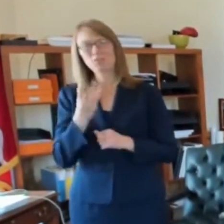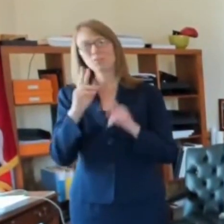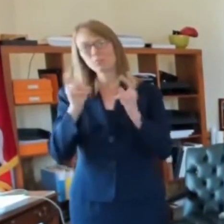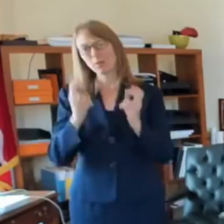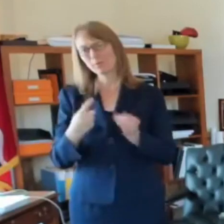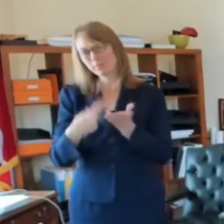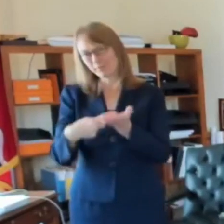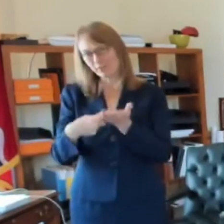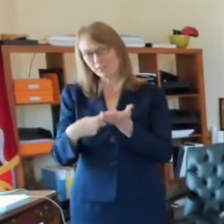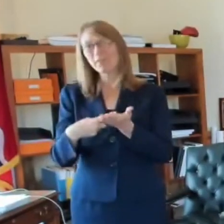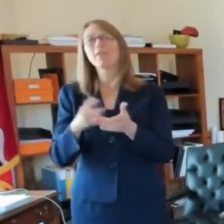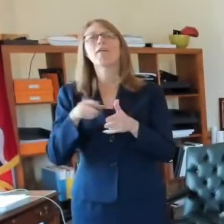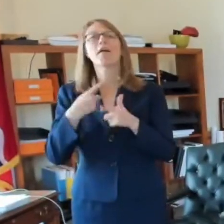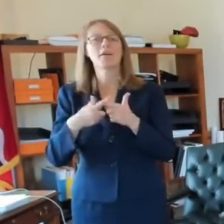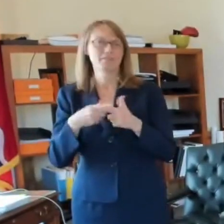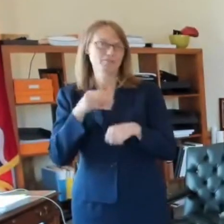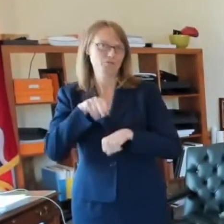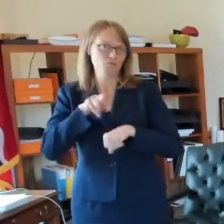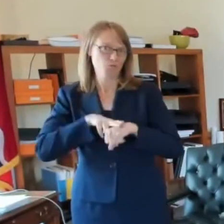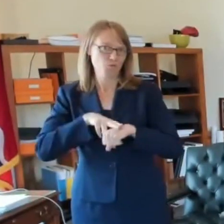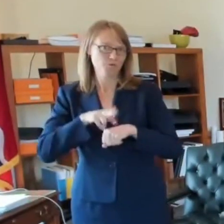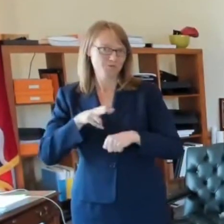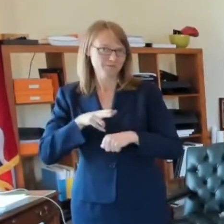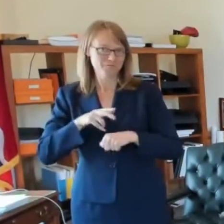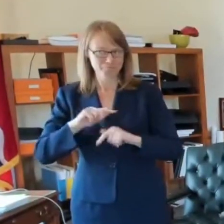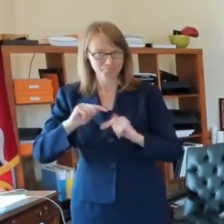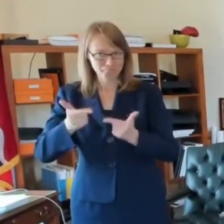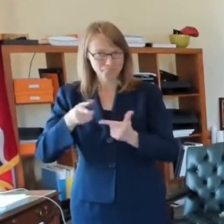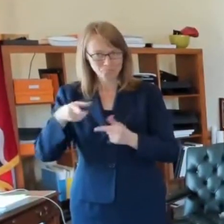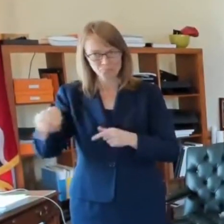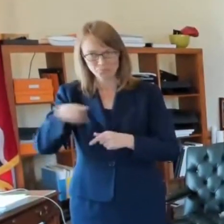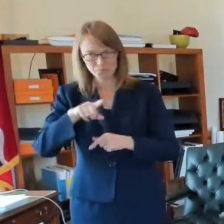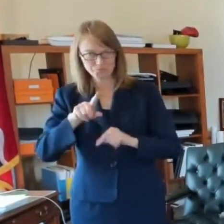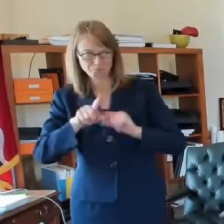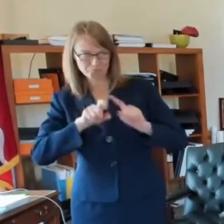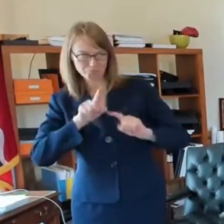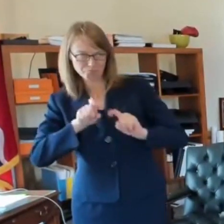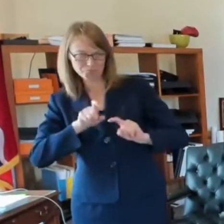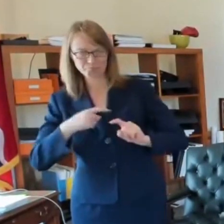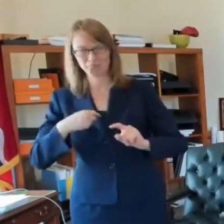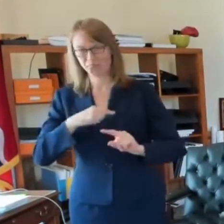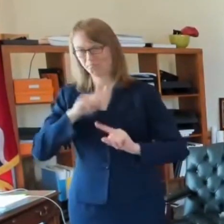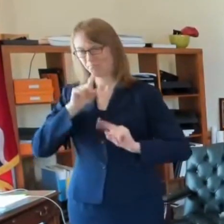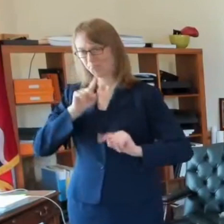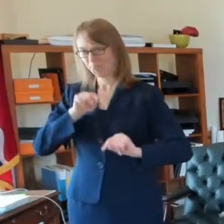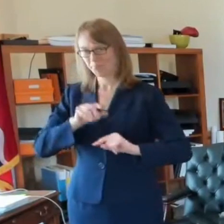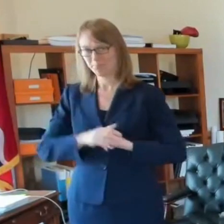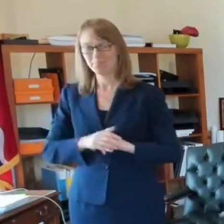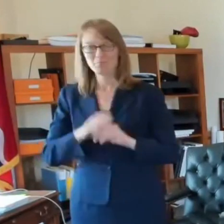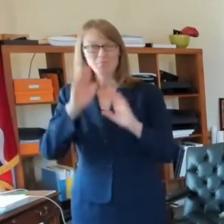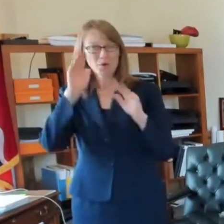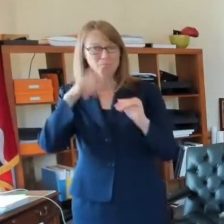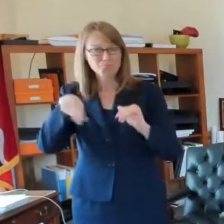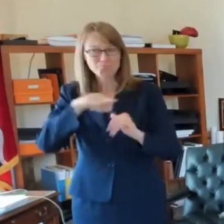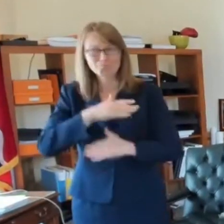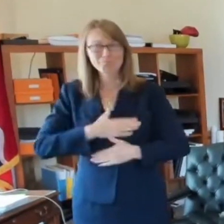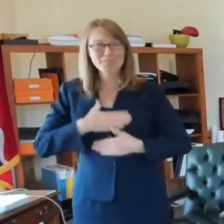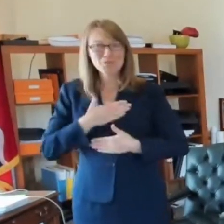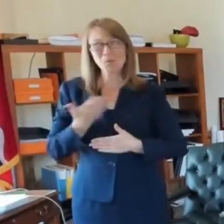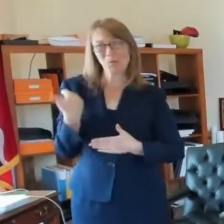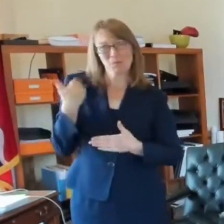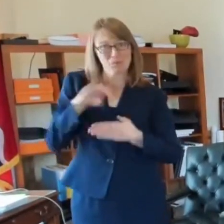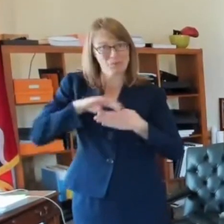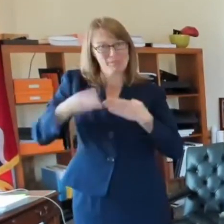then, of course, we're going to take your questions. Hope everyone had a nice weekend. Beautiful day out there.